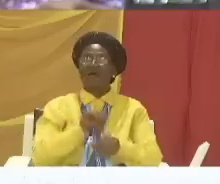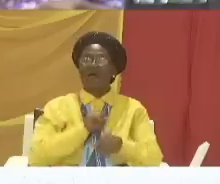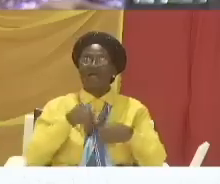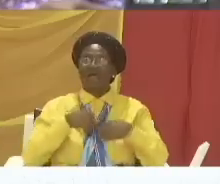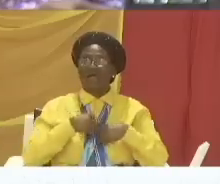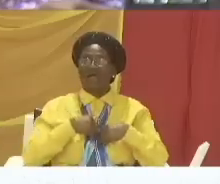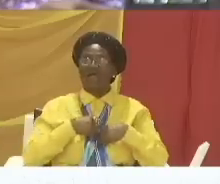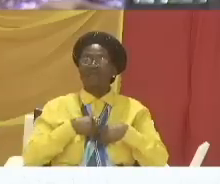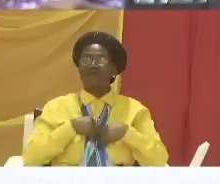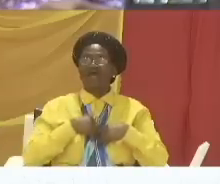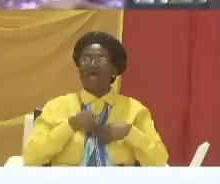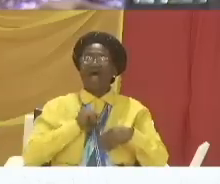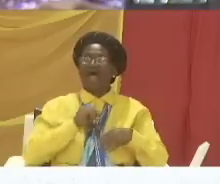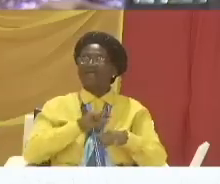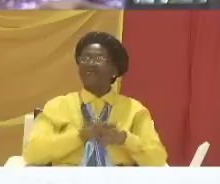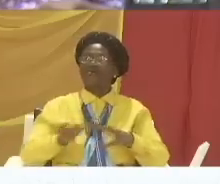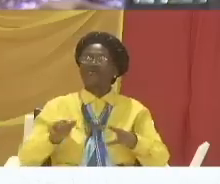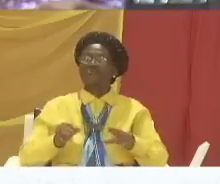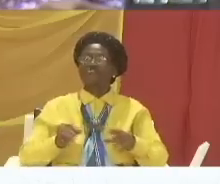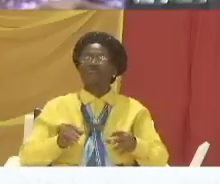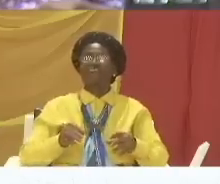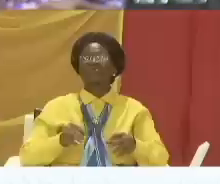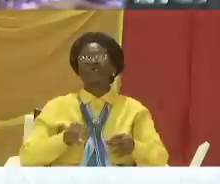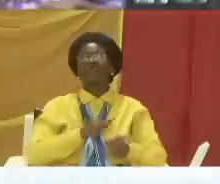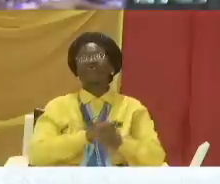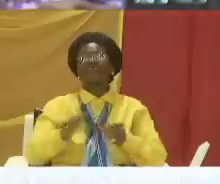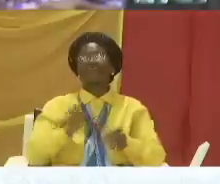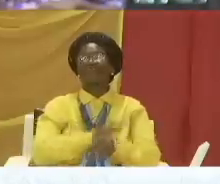of fulfilling.